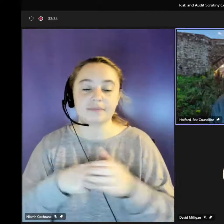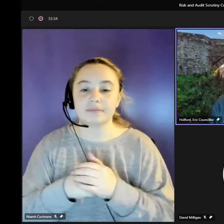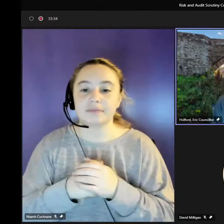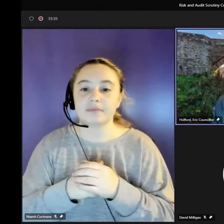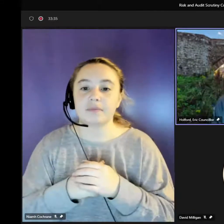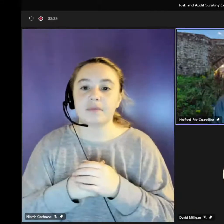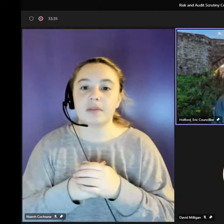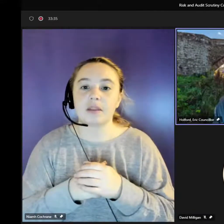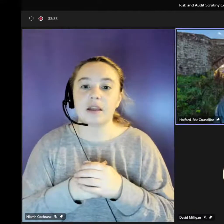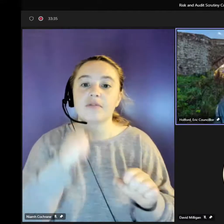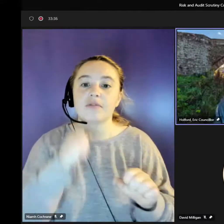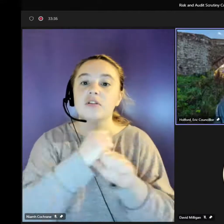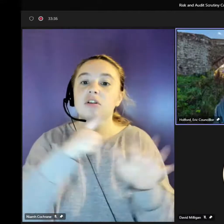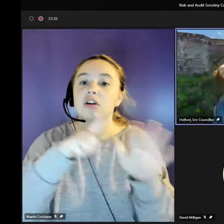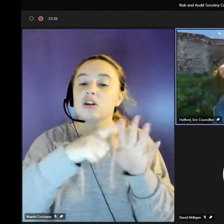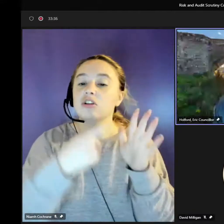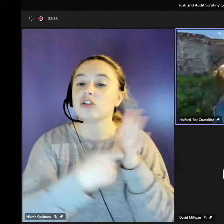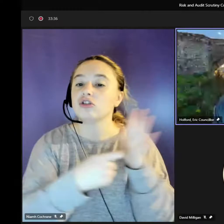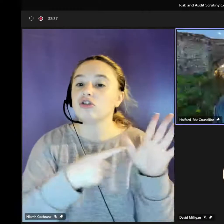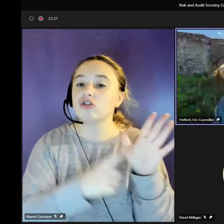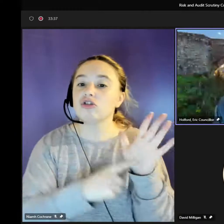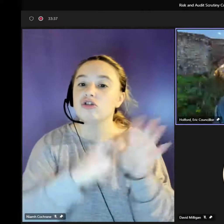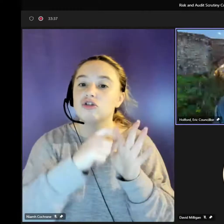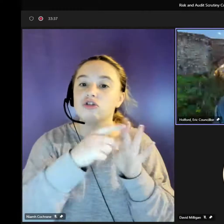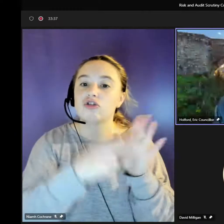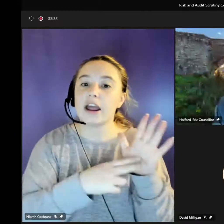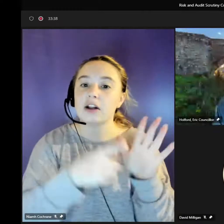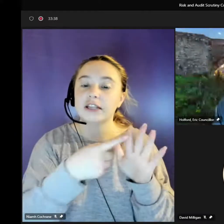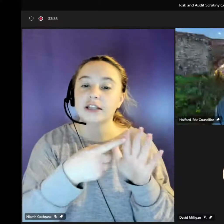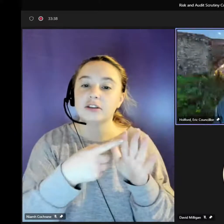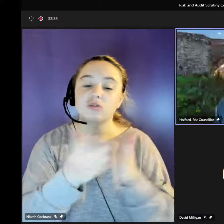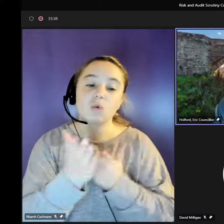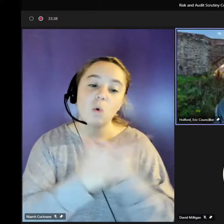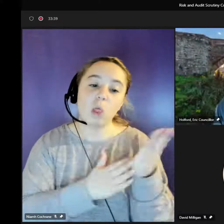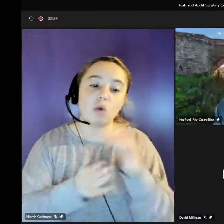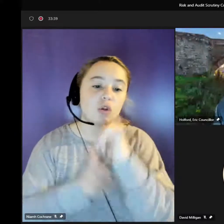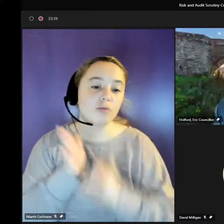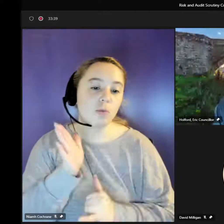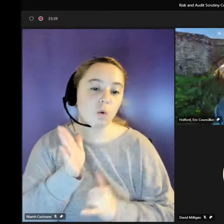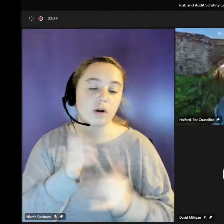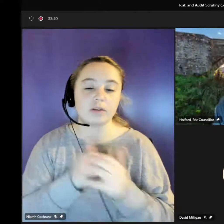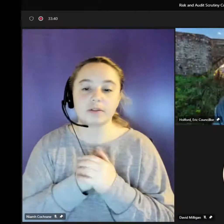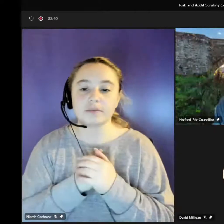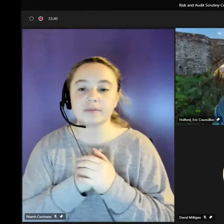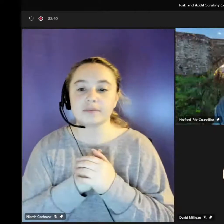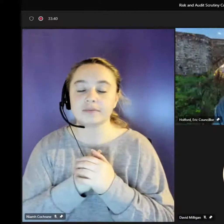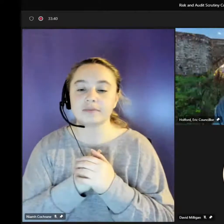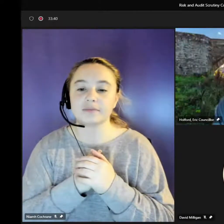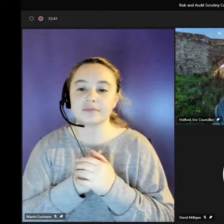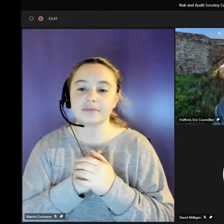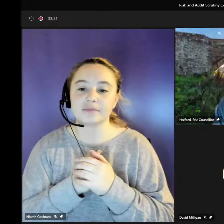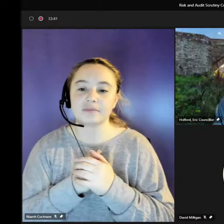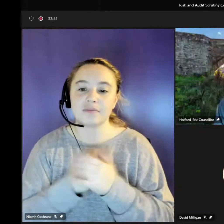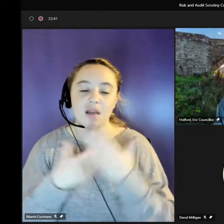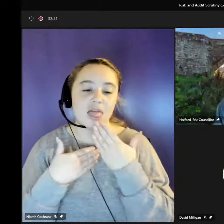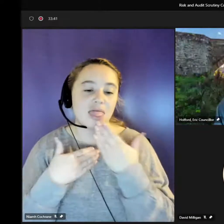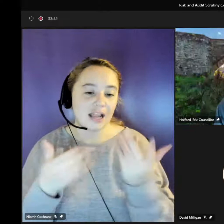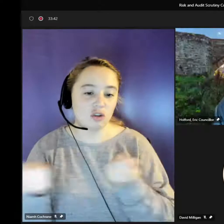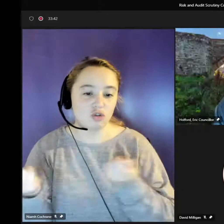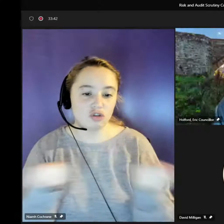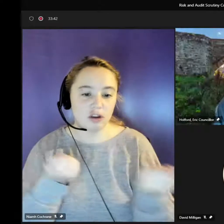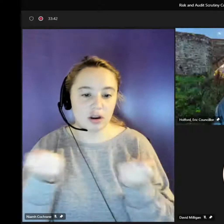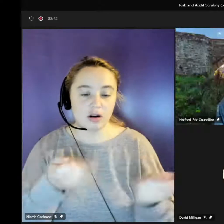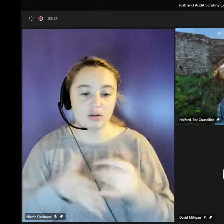have Geraldine to speak to this report. Geraldine. Thank you, Chair. This